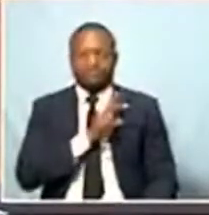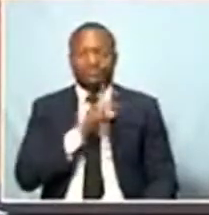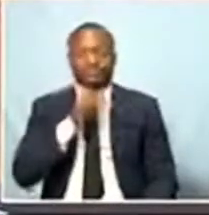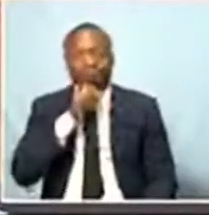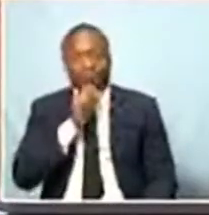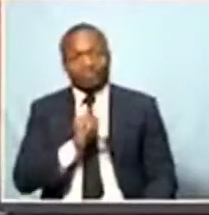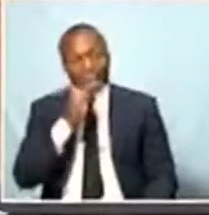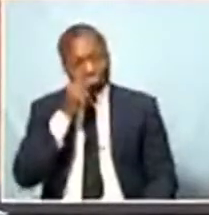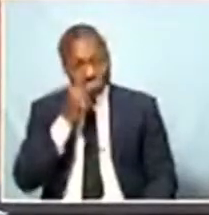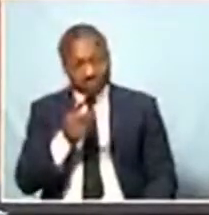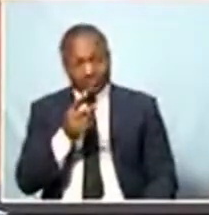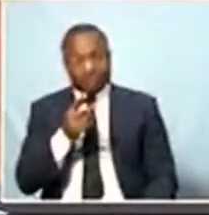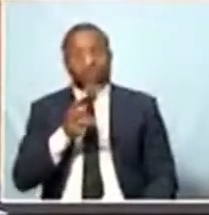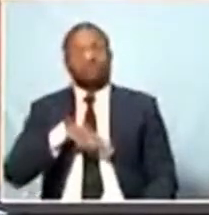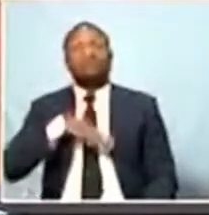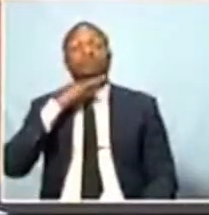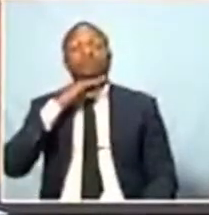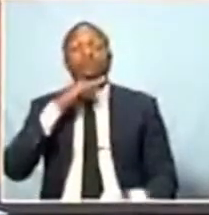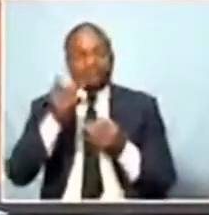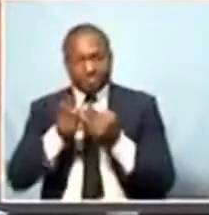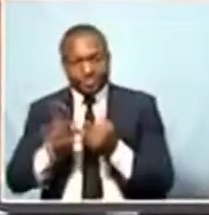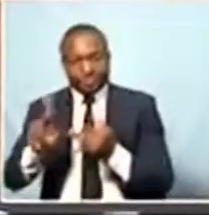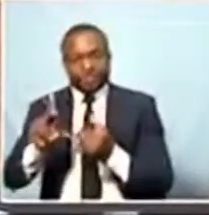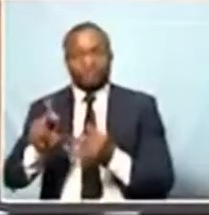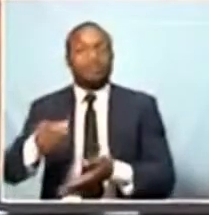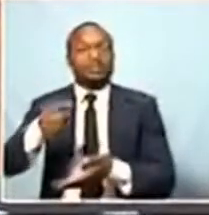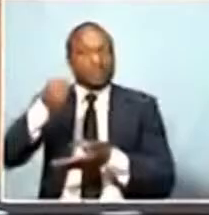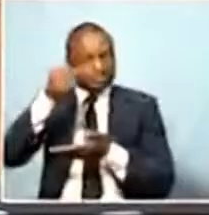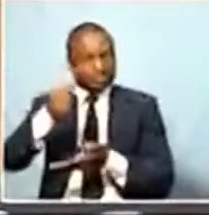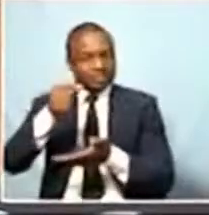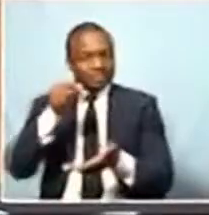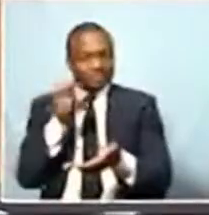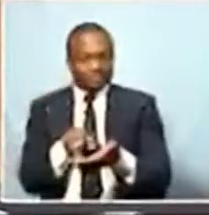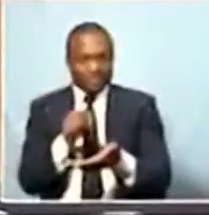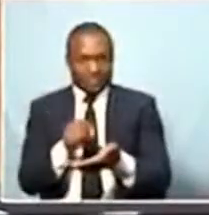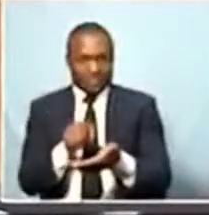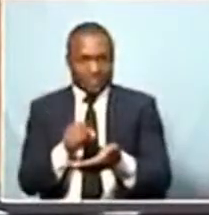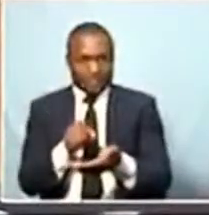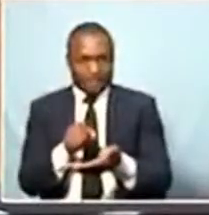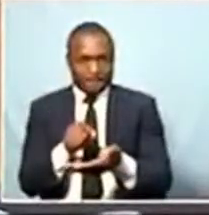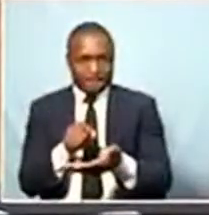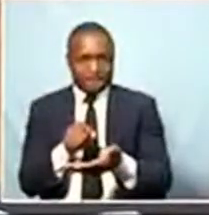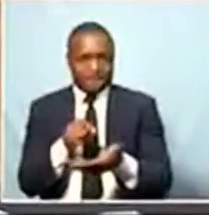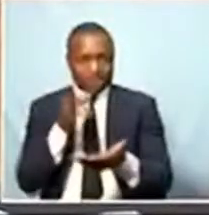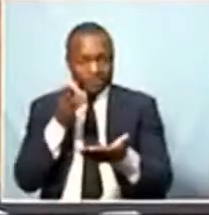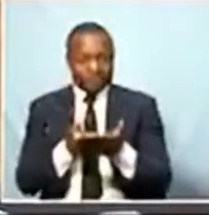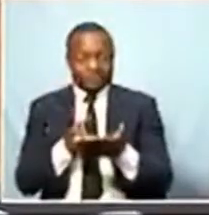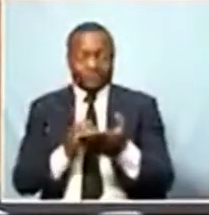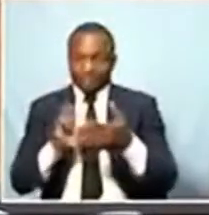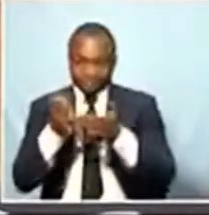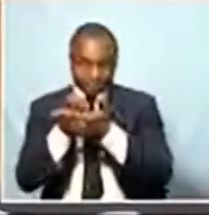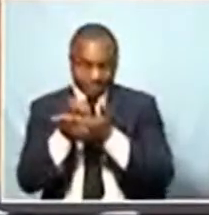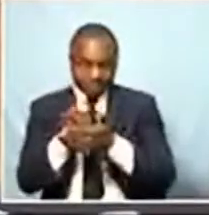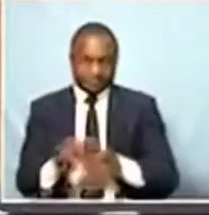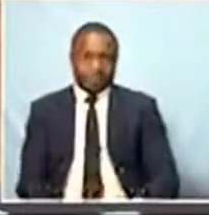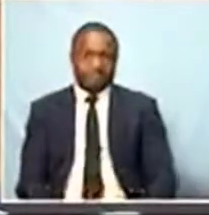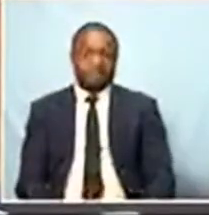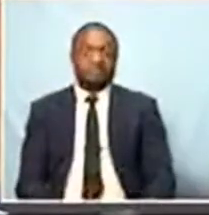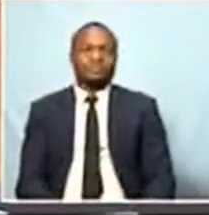see sufficient provision in this budget for such engagement?